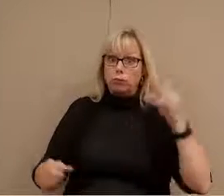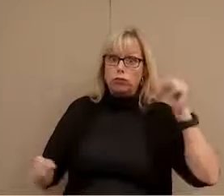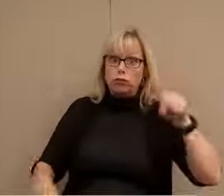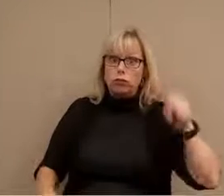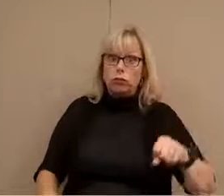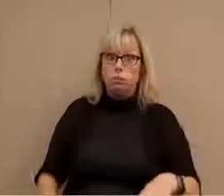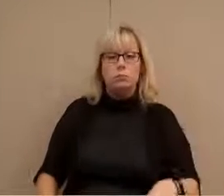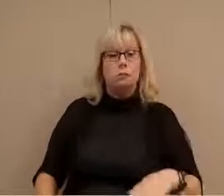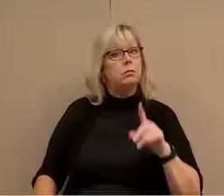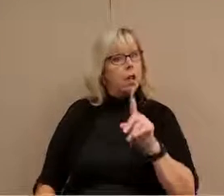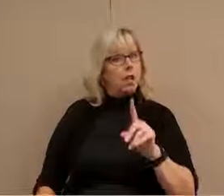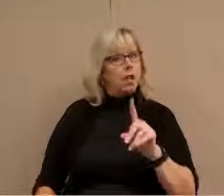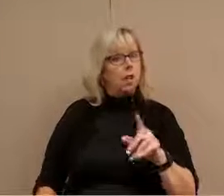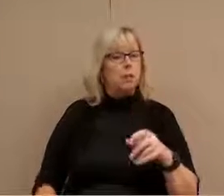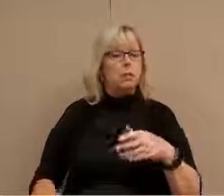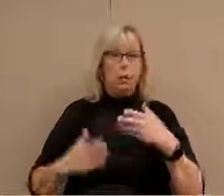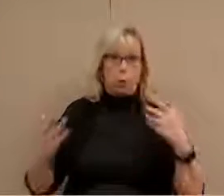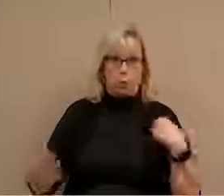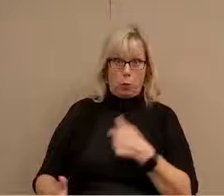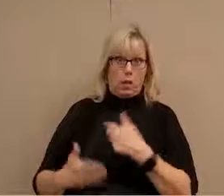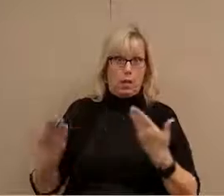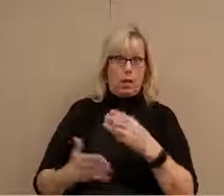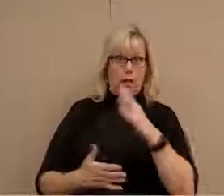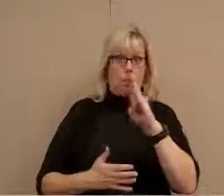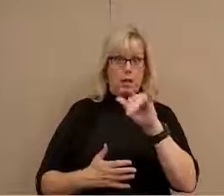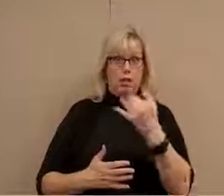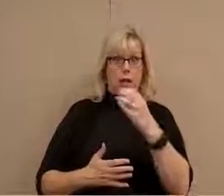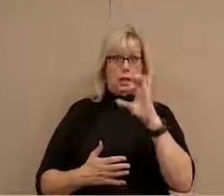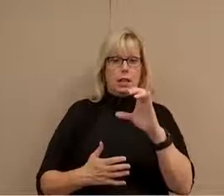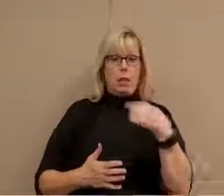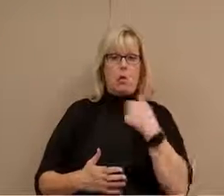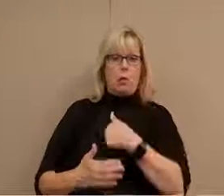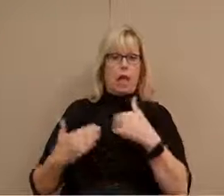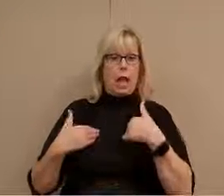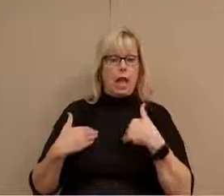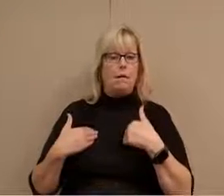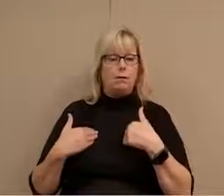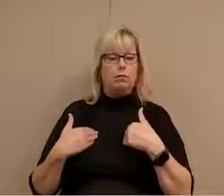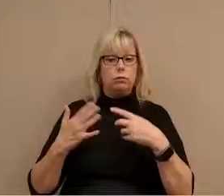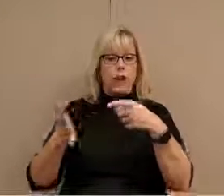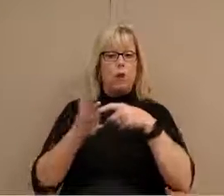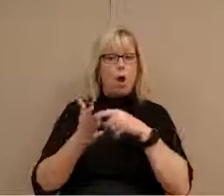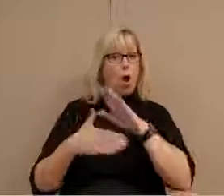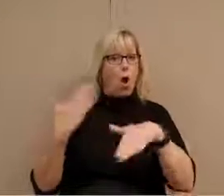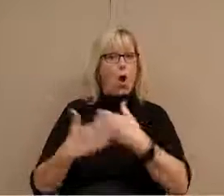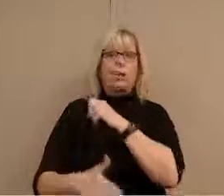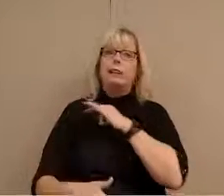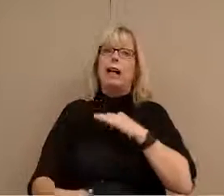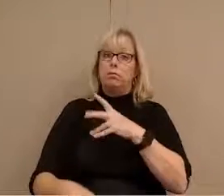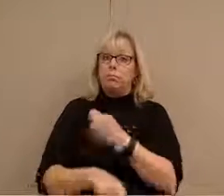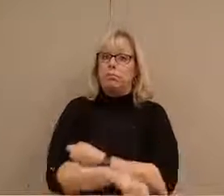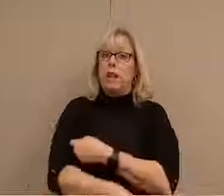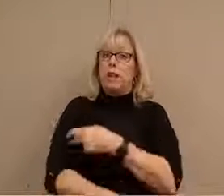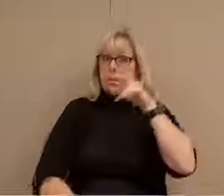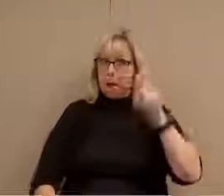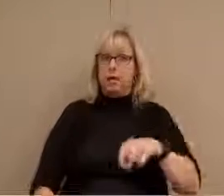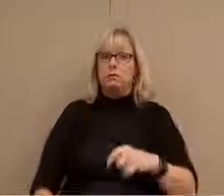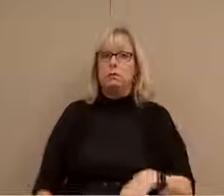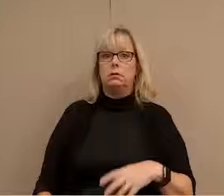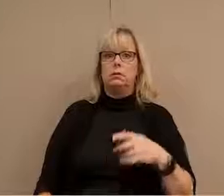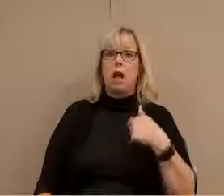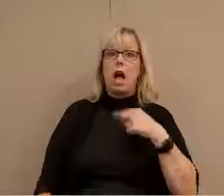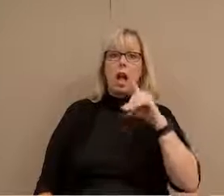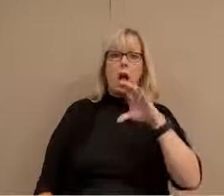You know, now we as BJC Health System, we have a mandate for all our staff to get vaccinated. I'm